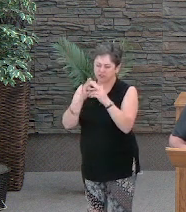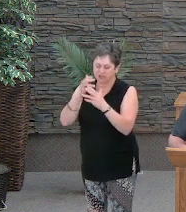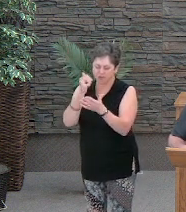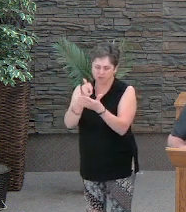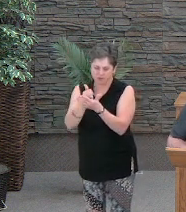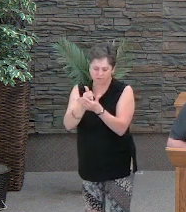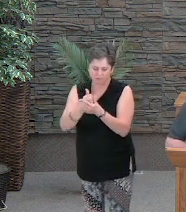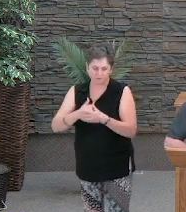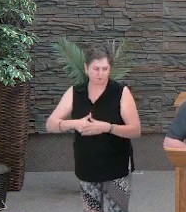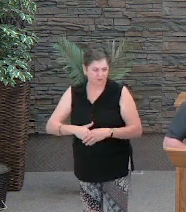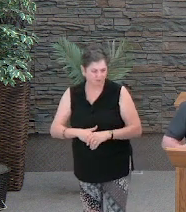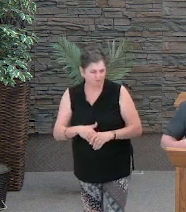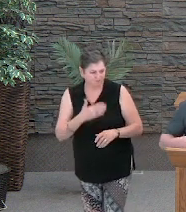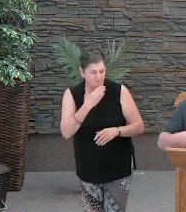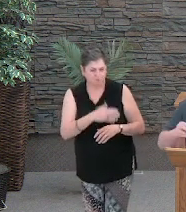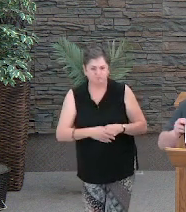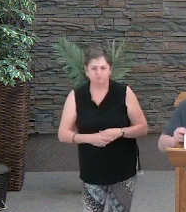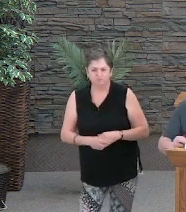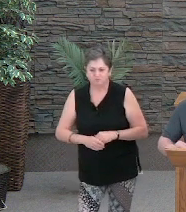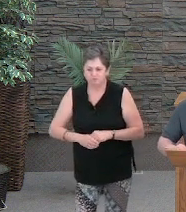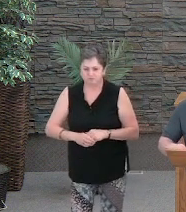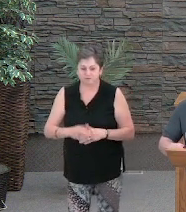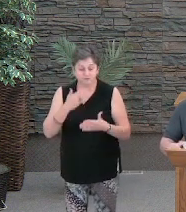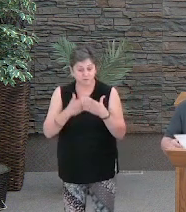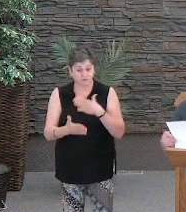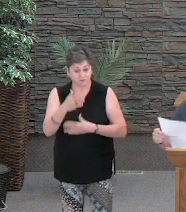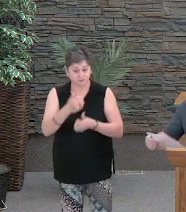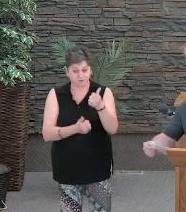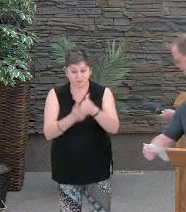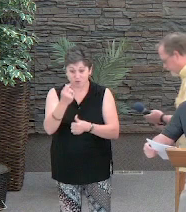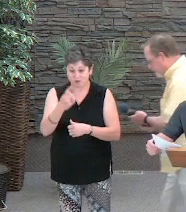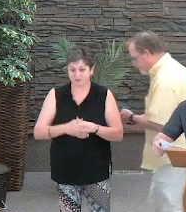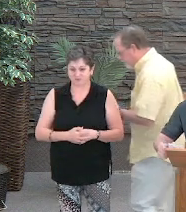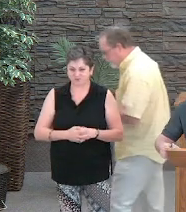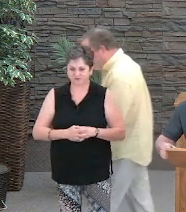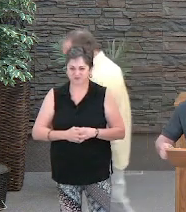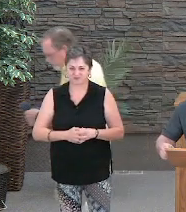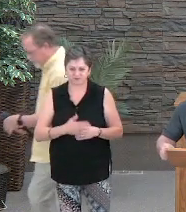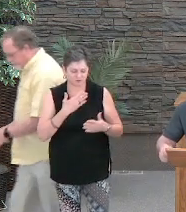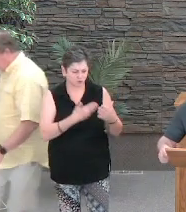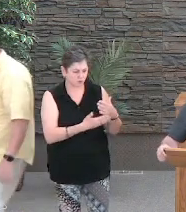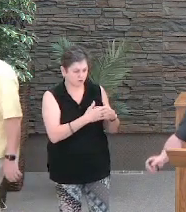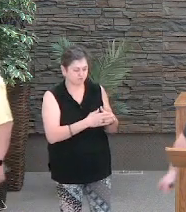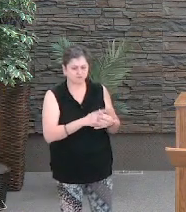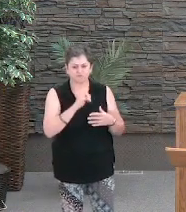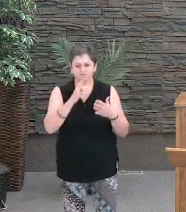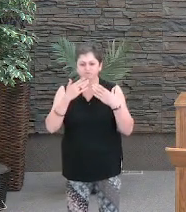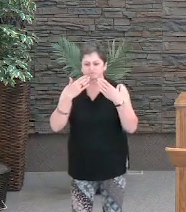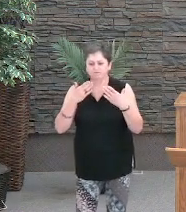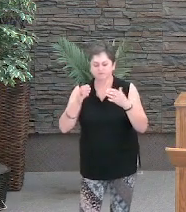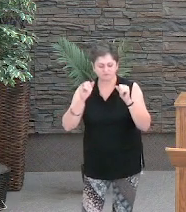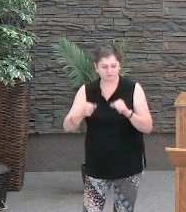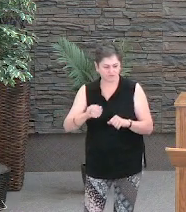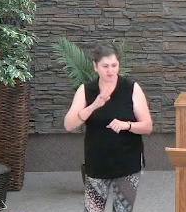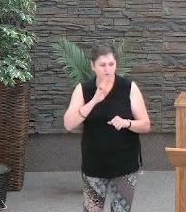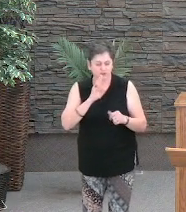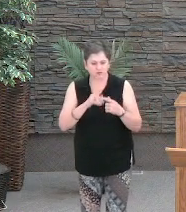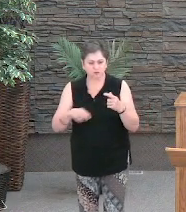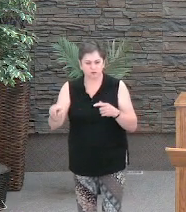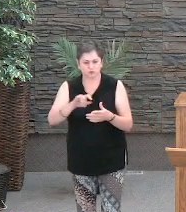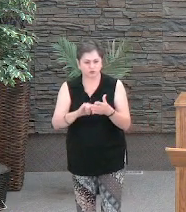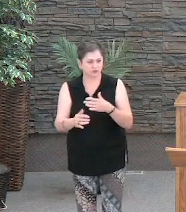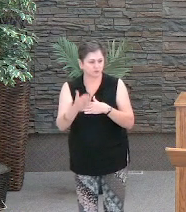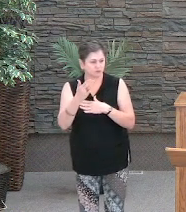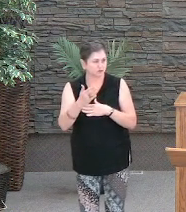amen. Thank you. Good morning, everyone. I'm very thankful to get to speak to you this morning.